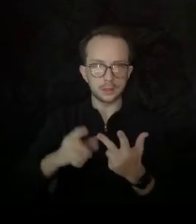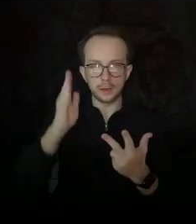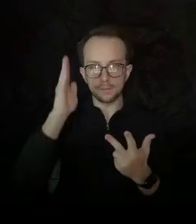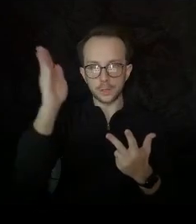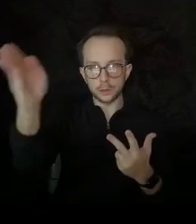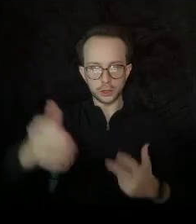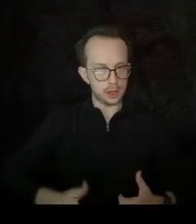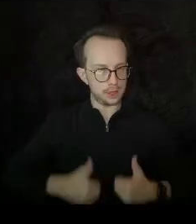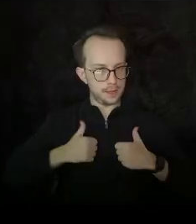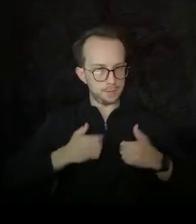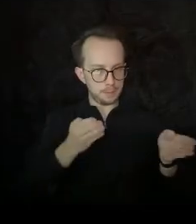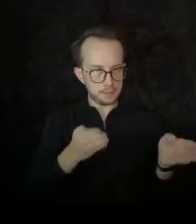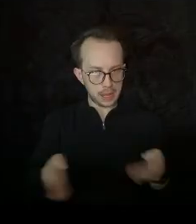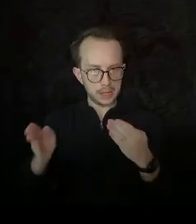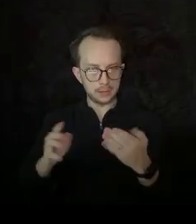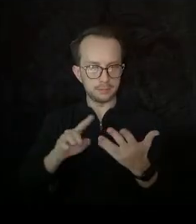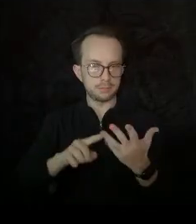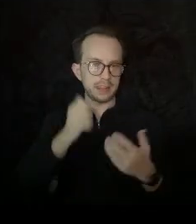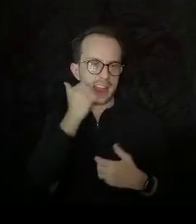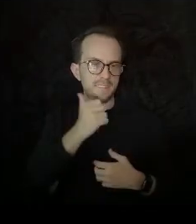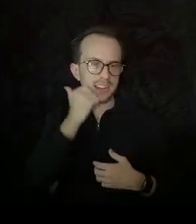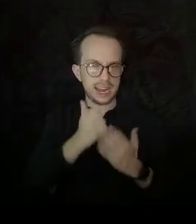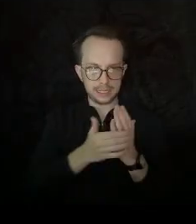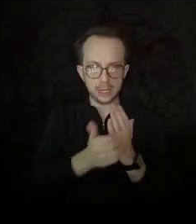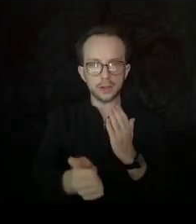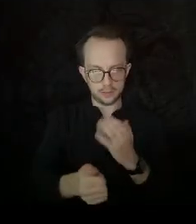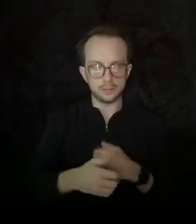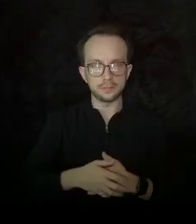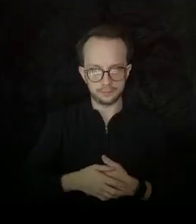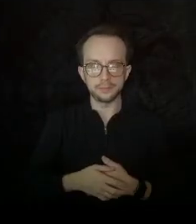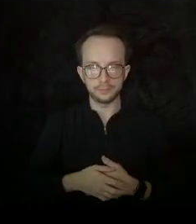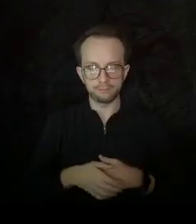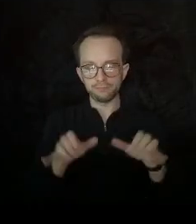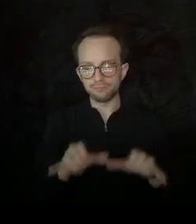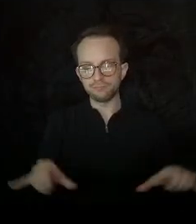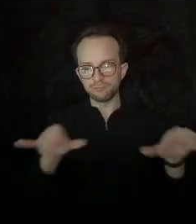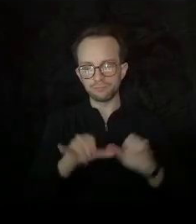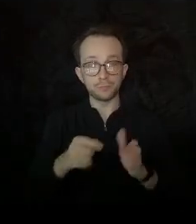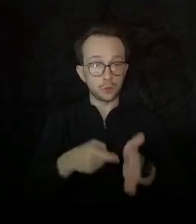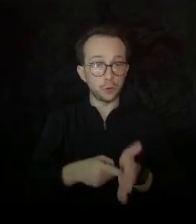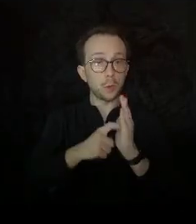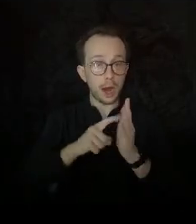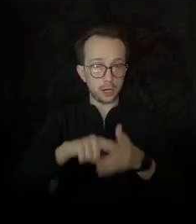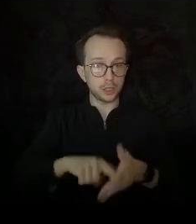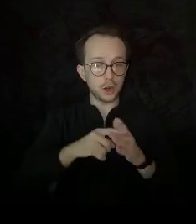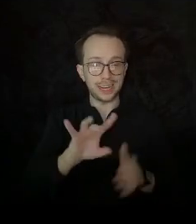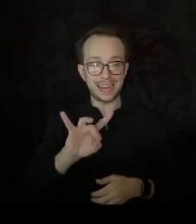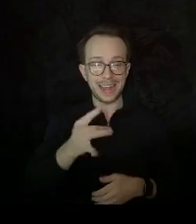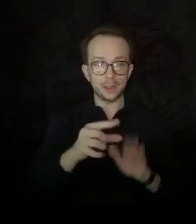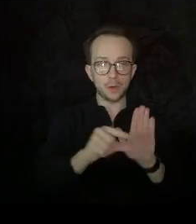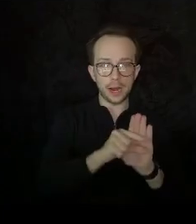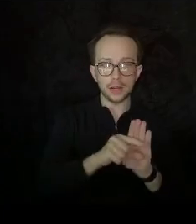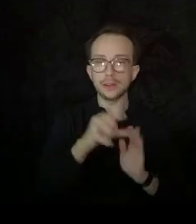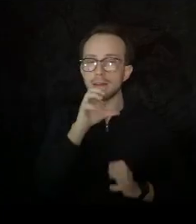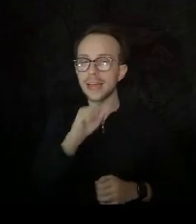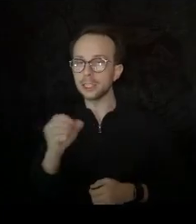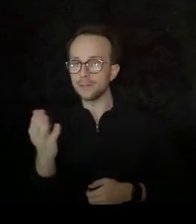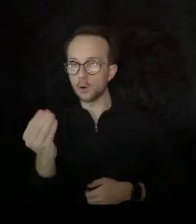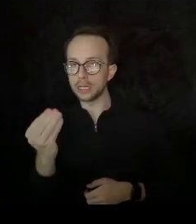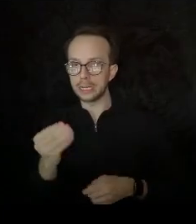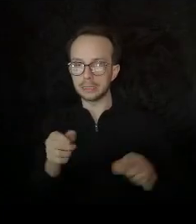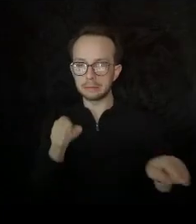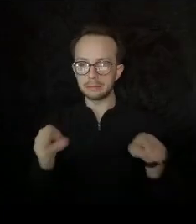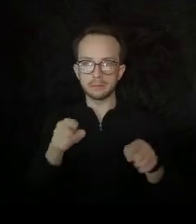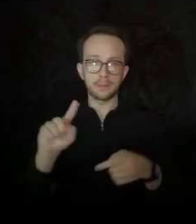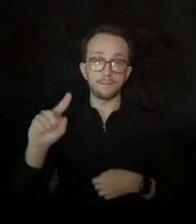plans, and daily skills. This is required starting in 8th grade or at age 14, whichever comes